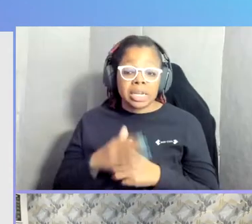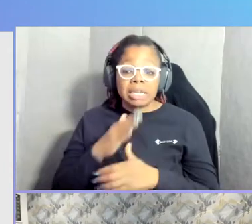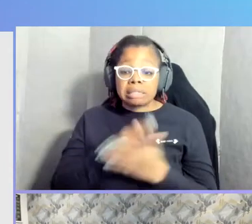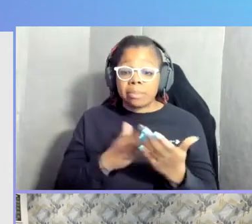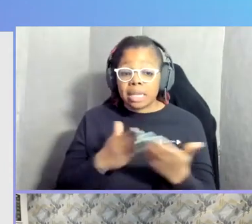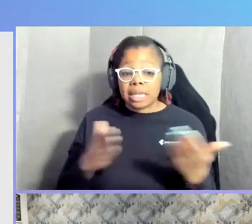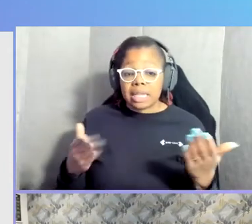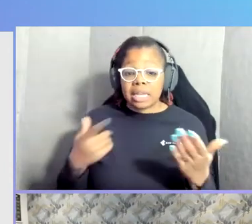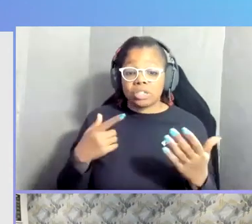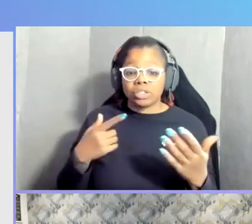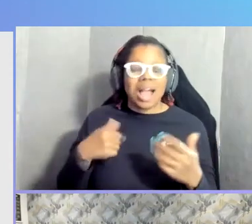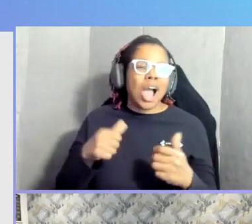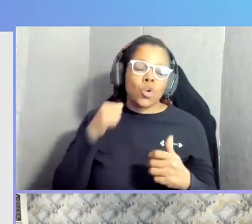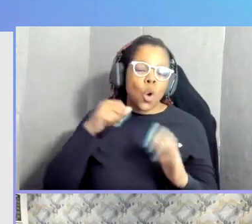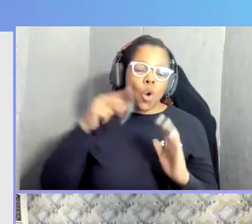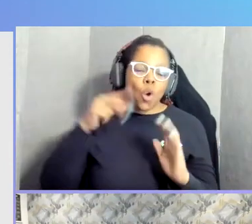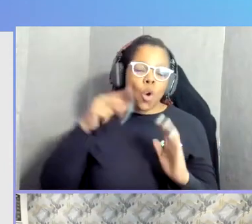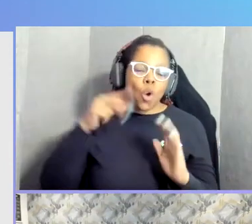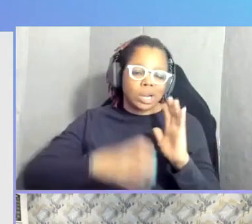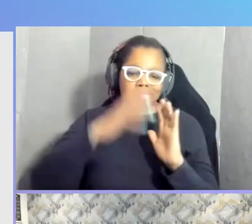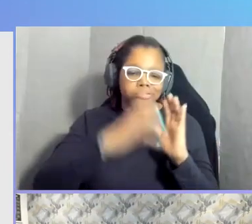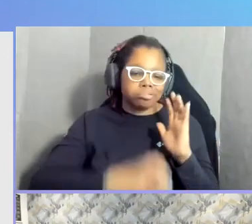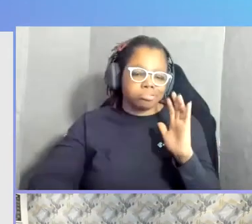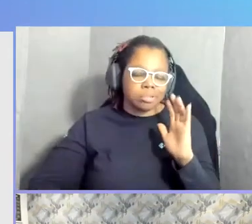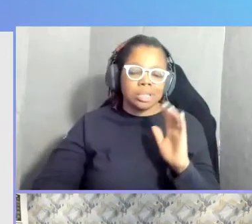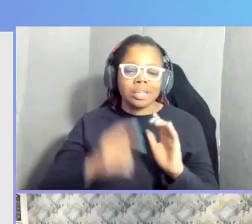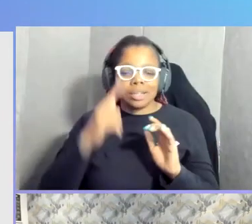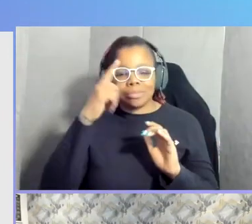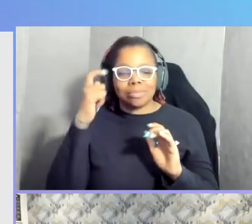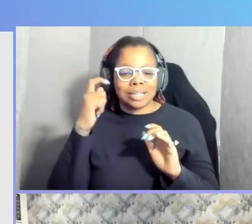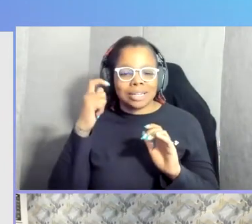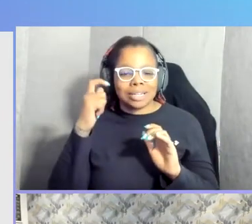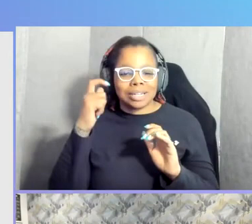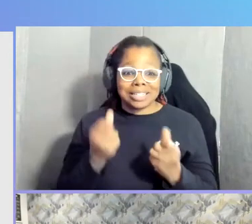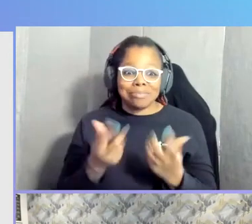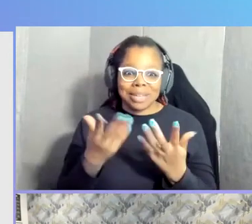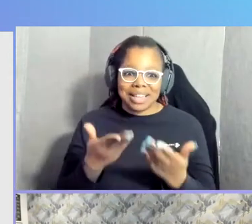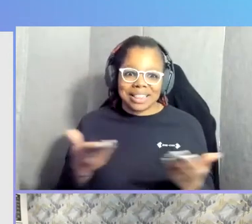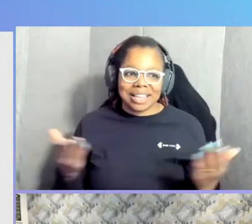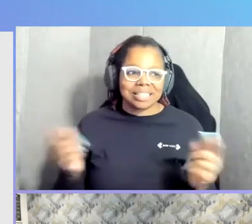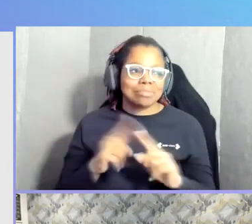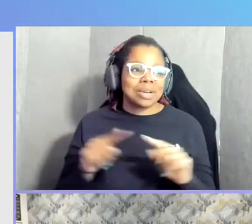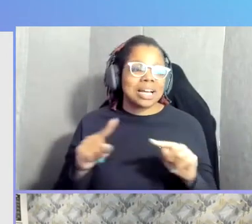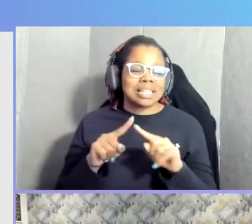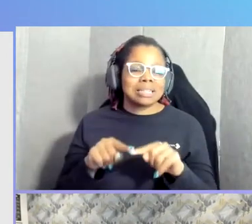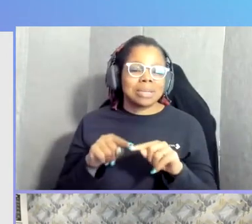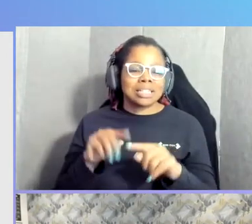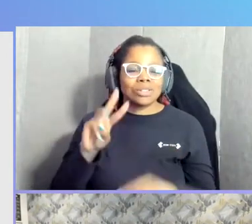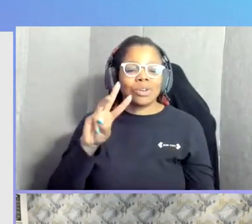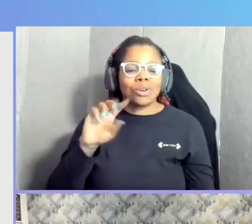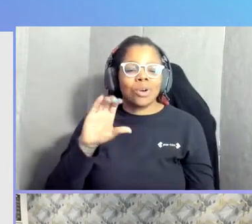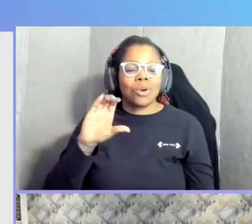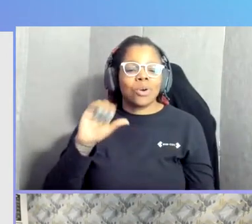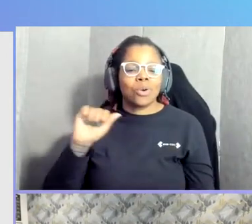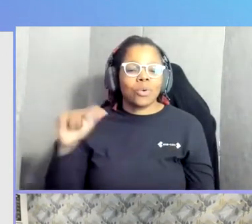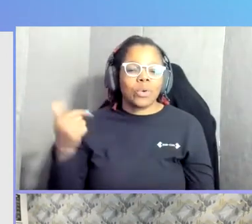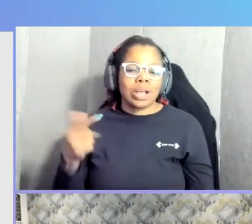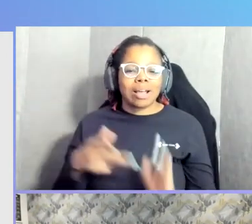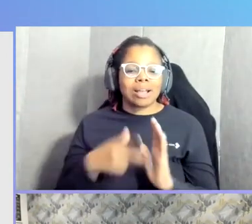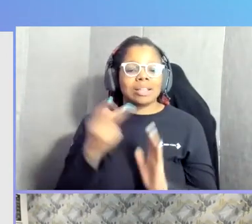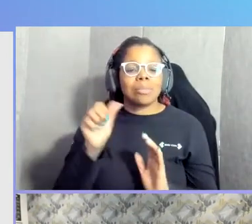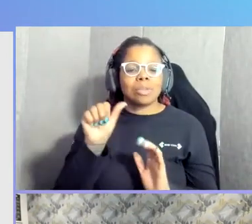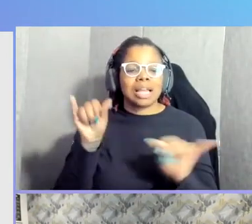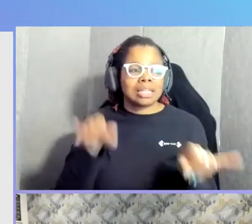things that we check, I'm not going to read this all because we check a bunch of things. It's based on the WCAG AA